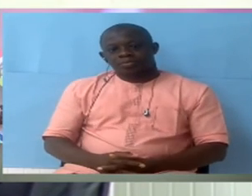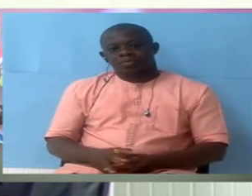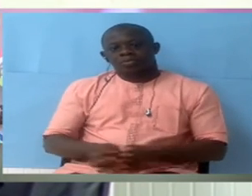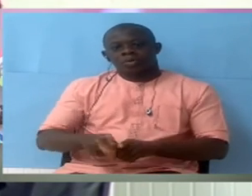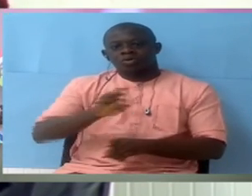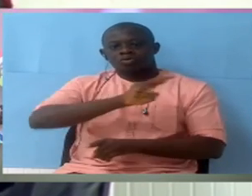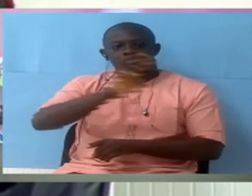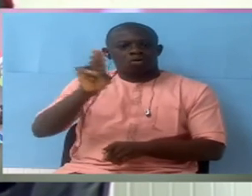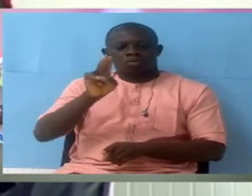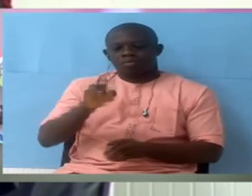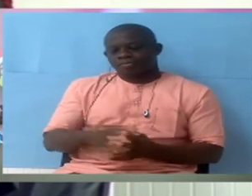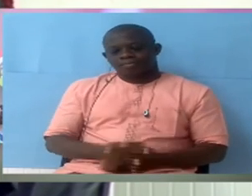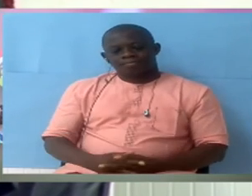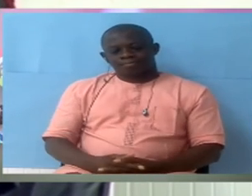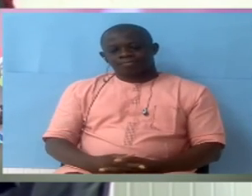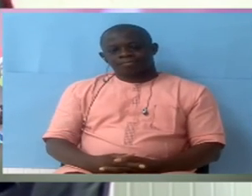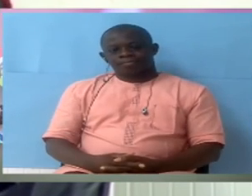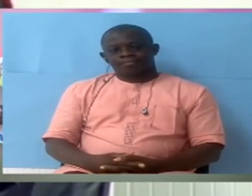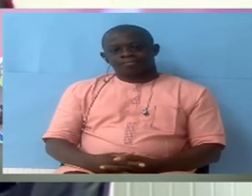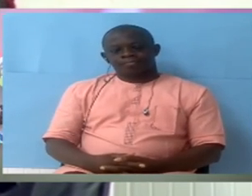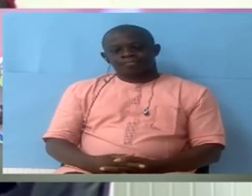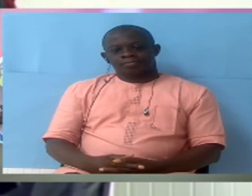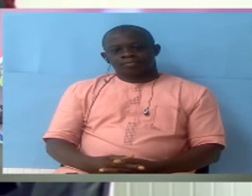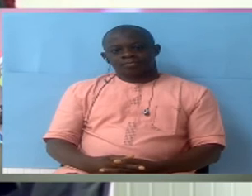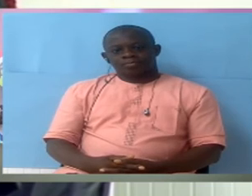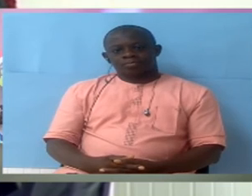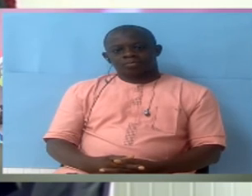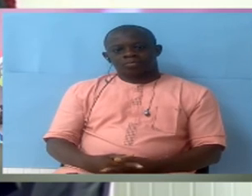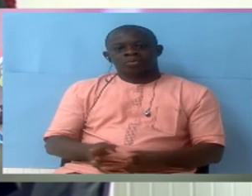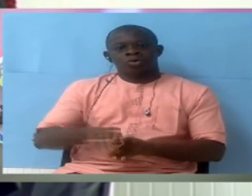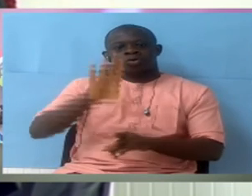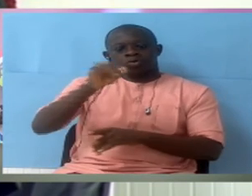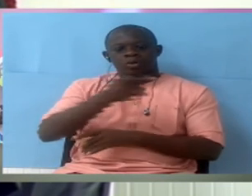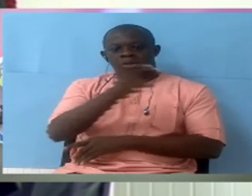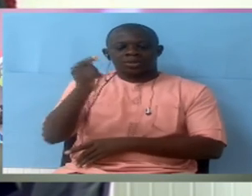at all. Dedet waxuñ mako. Did they allow